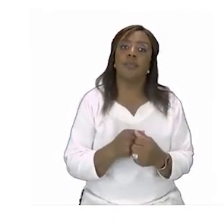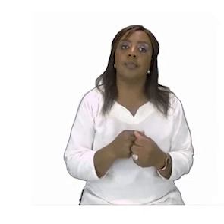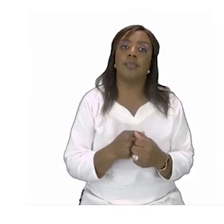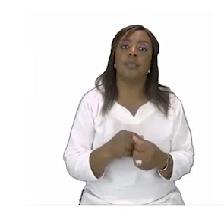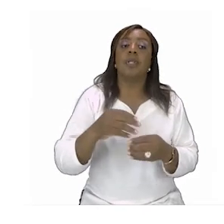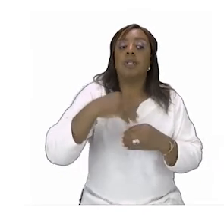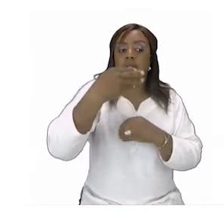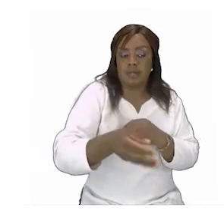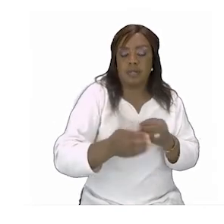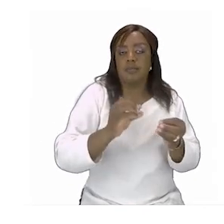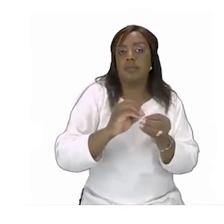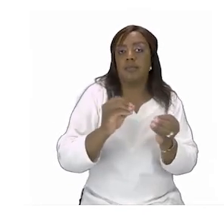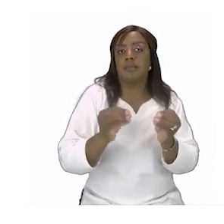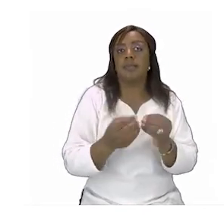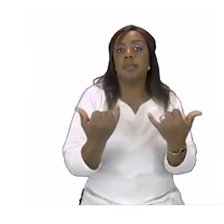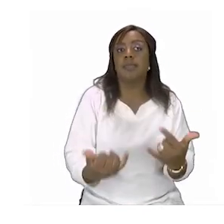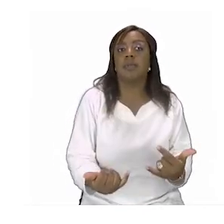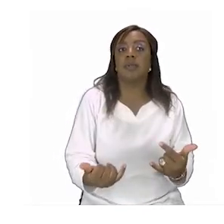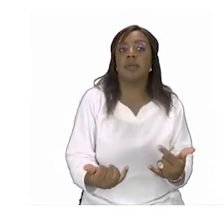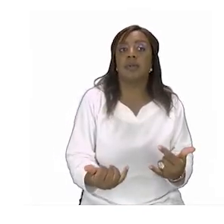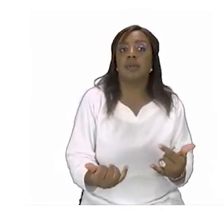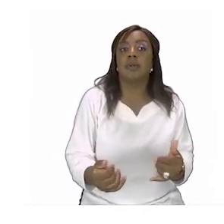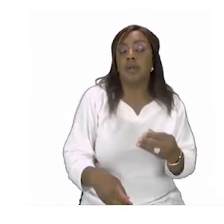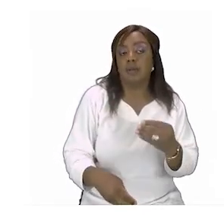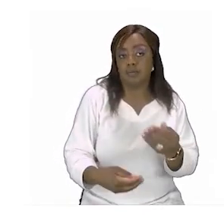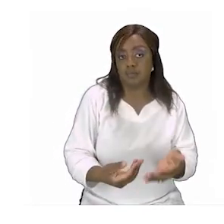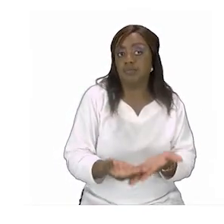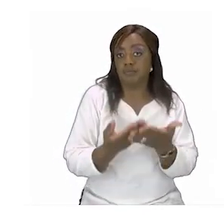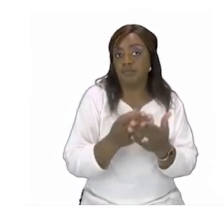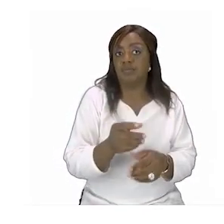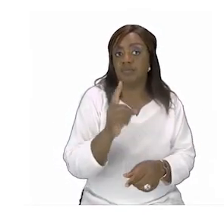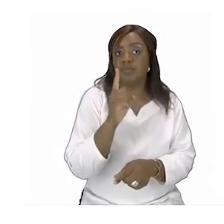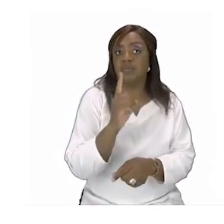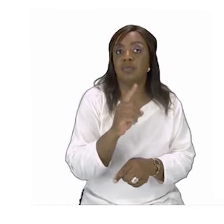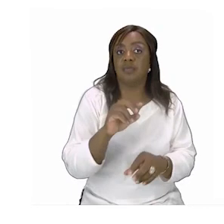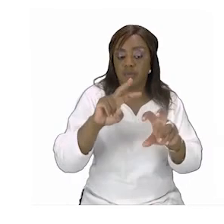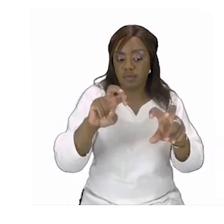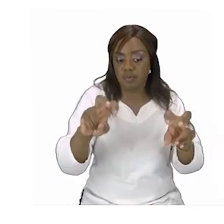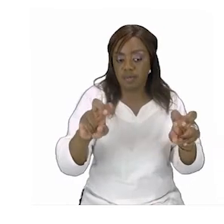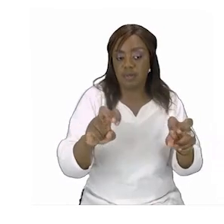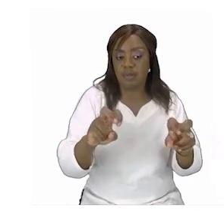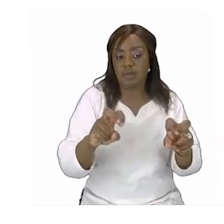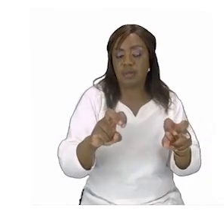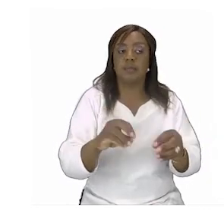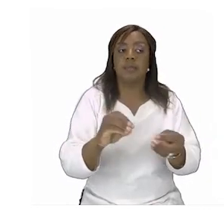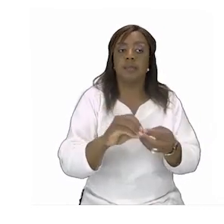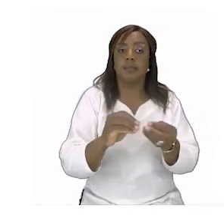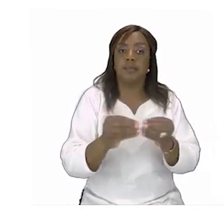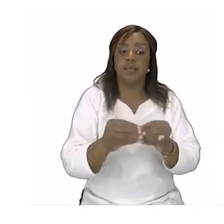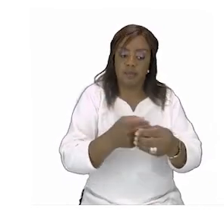after. Now, I'm going to help you to identify the numbers before and the numbers